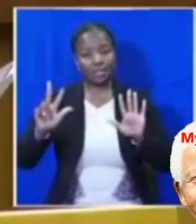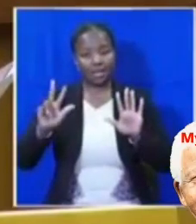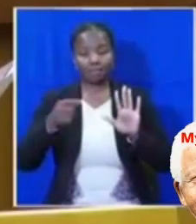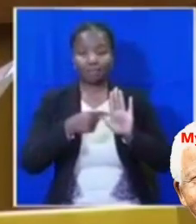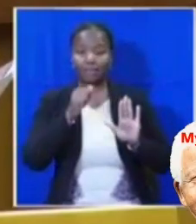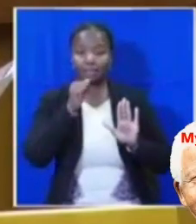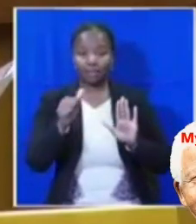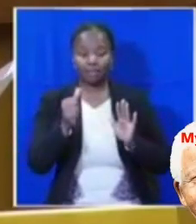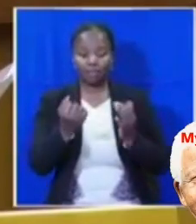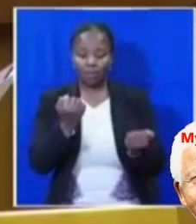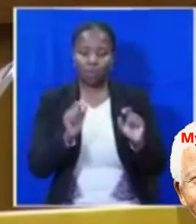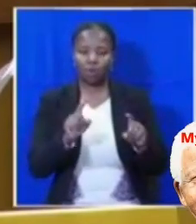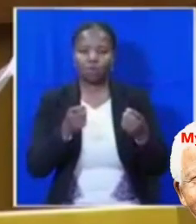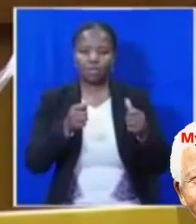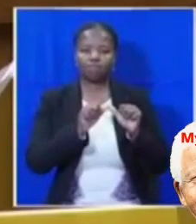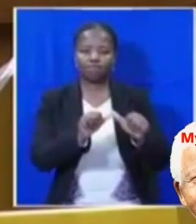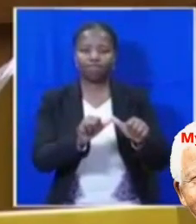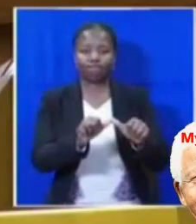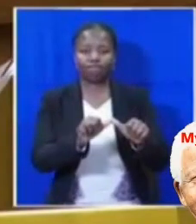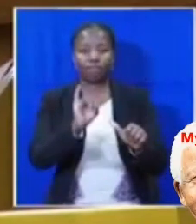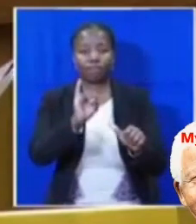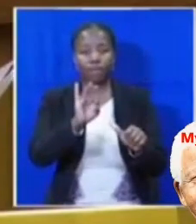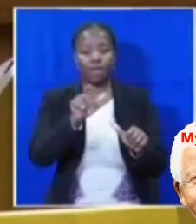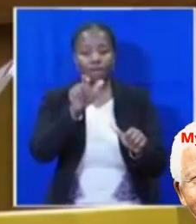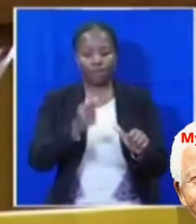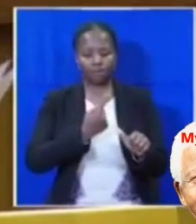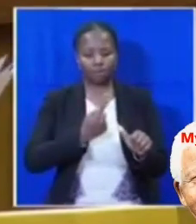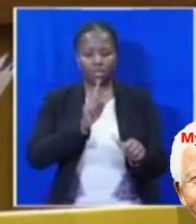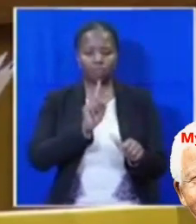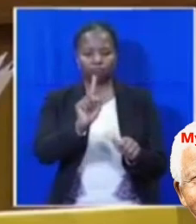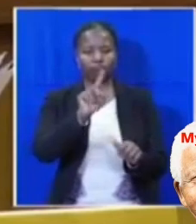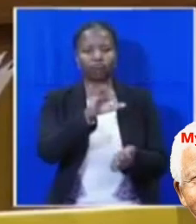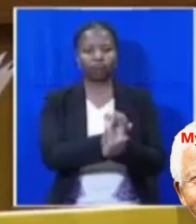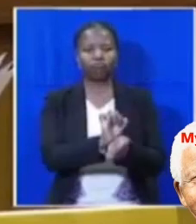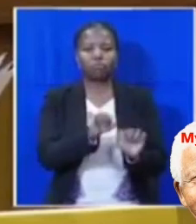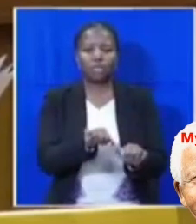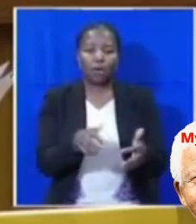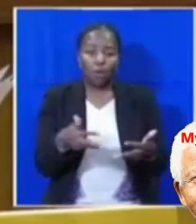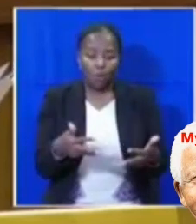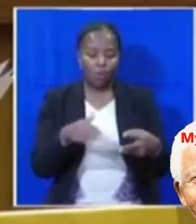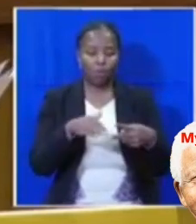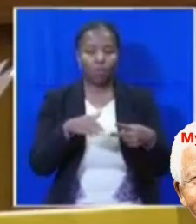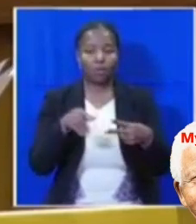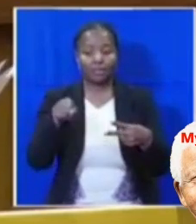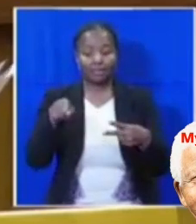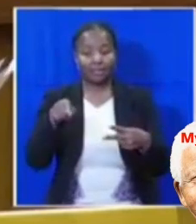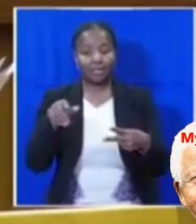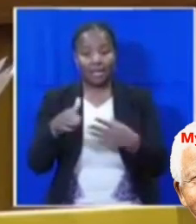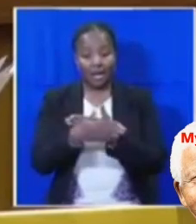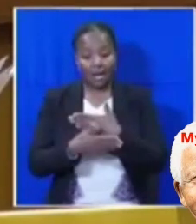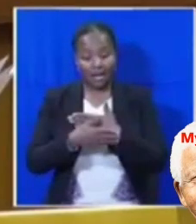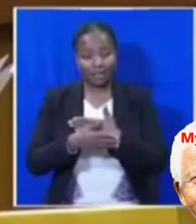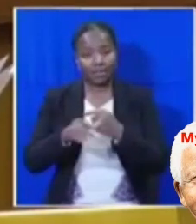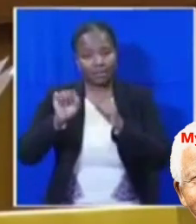not proceed with a request for the surrender of a person, which would require the requested state to act inconsistently with